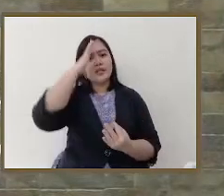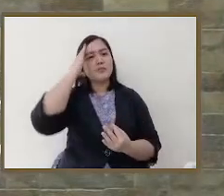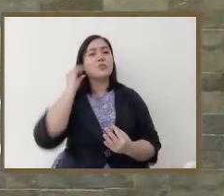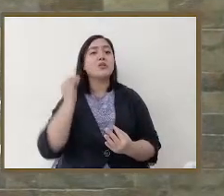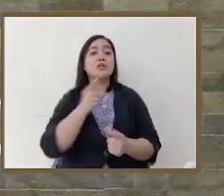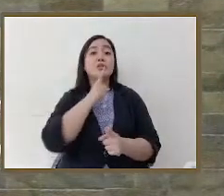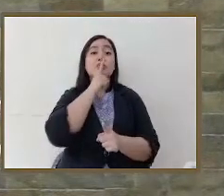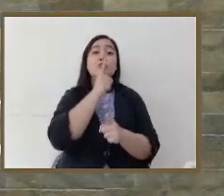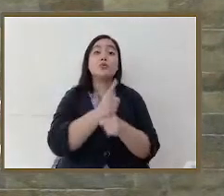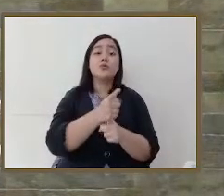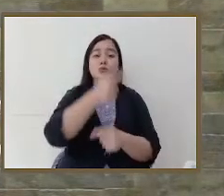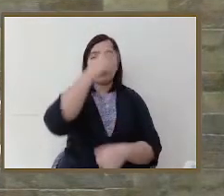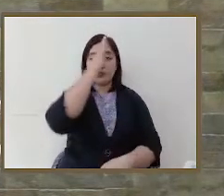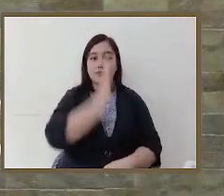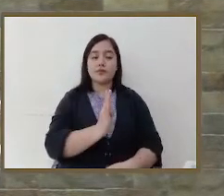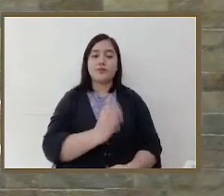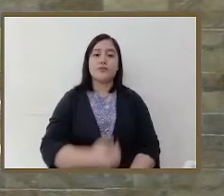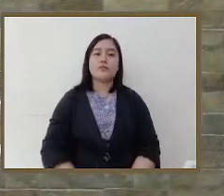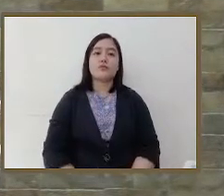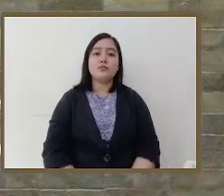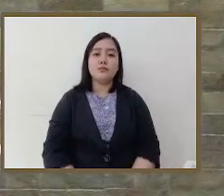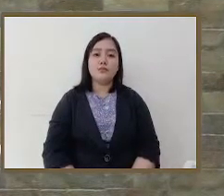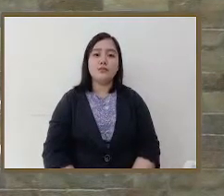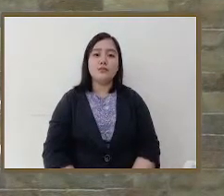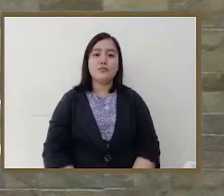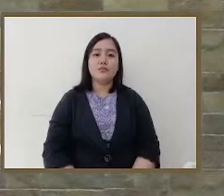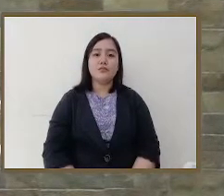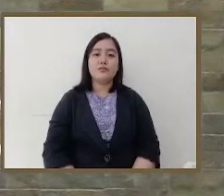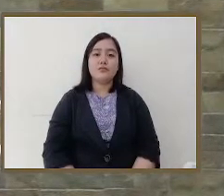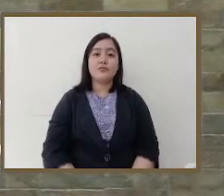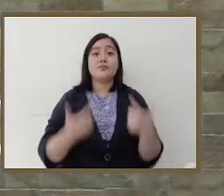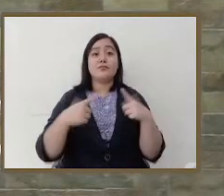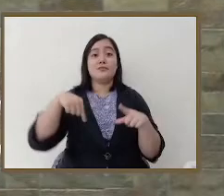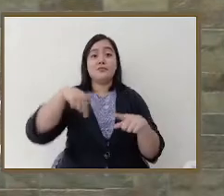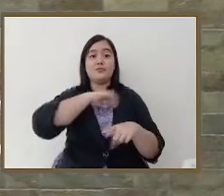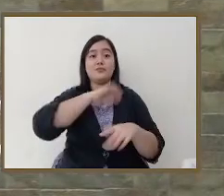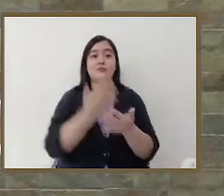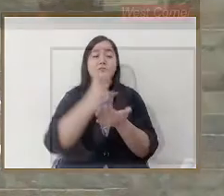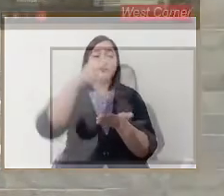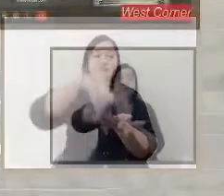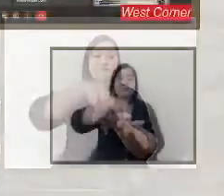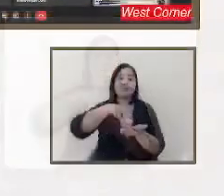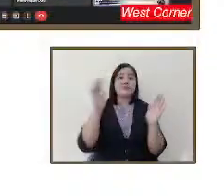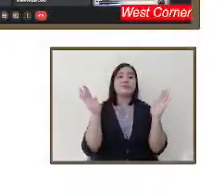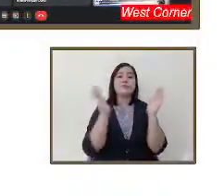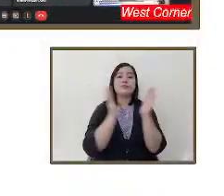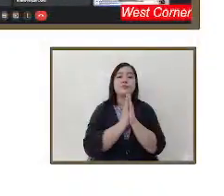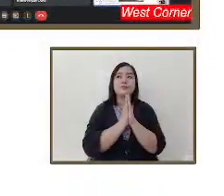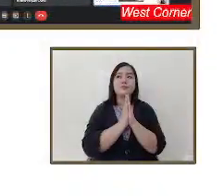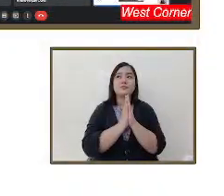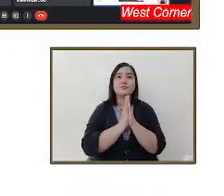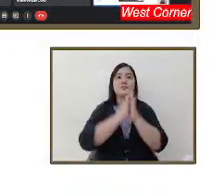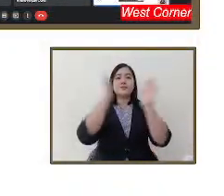sa ating pamilya. Bigyan natin ng Diyos. Shall we all stand, please? Father, thank you for your words.